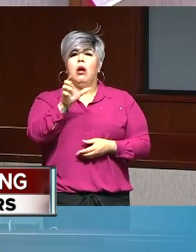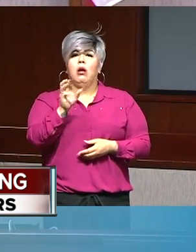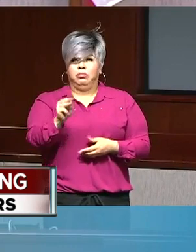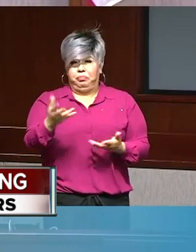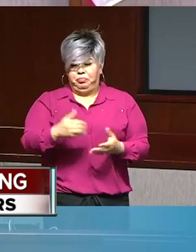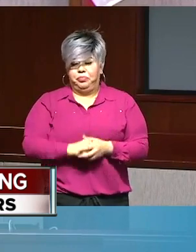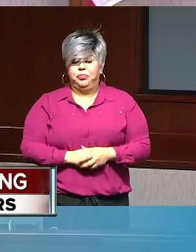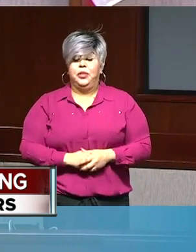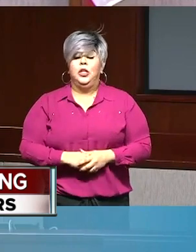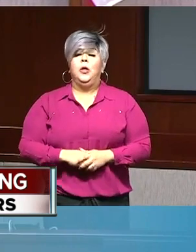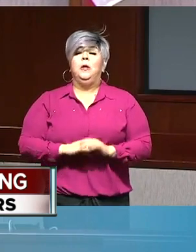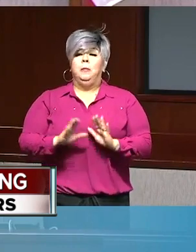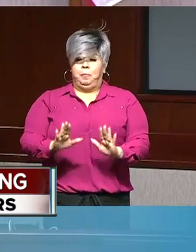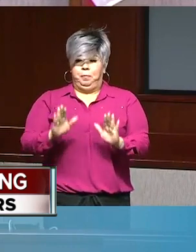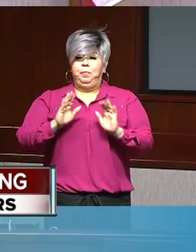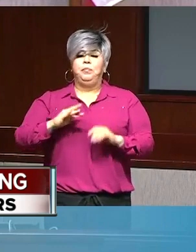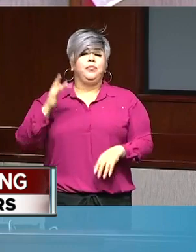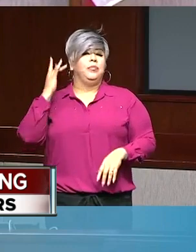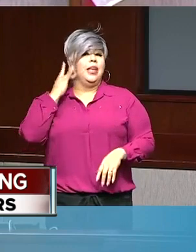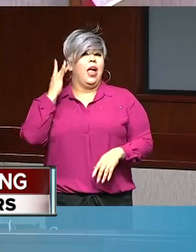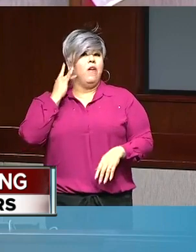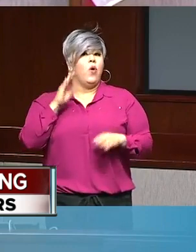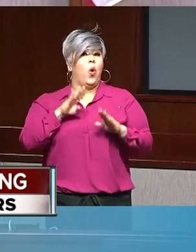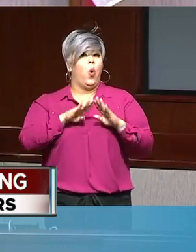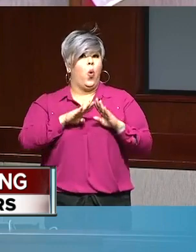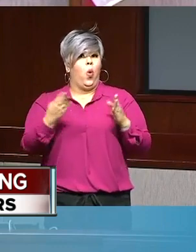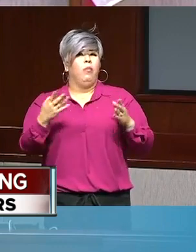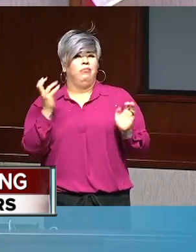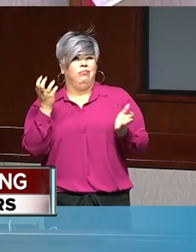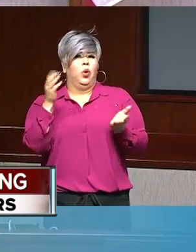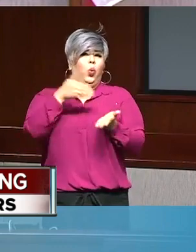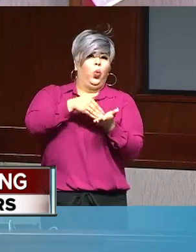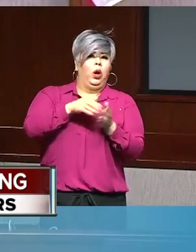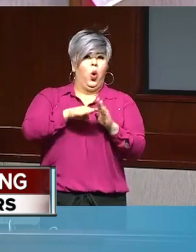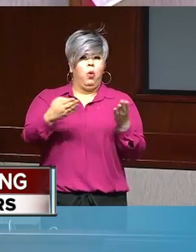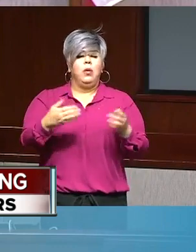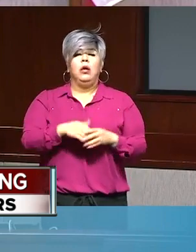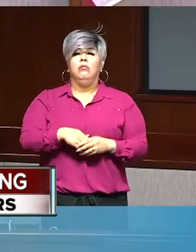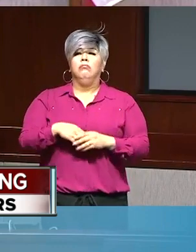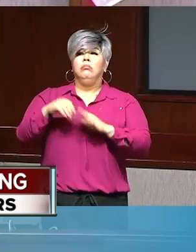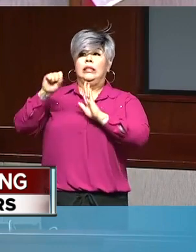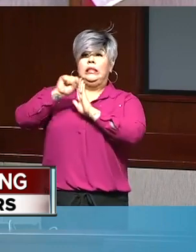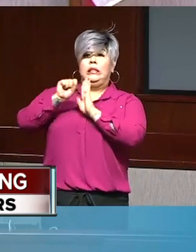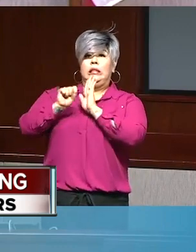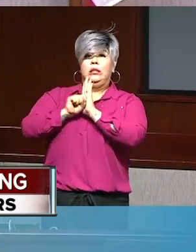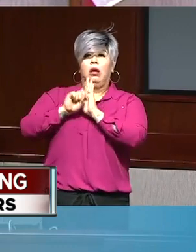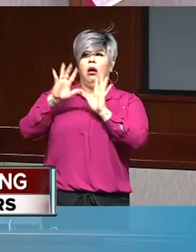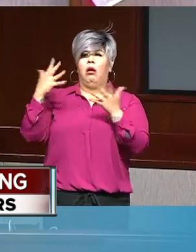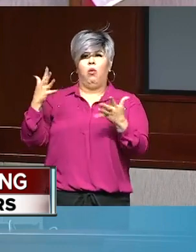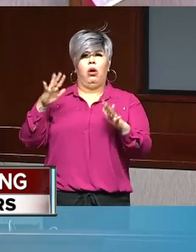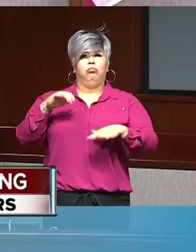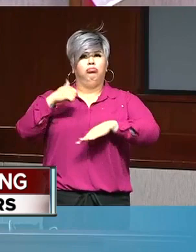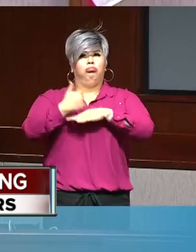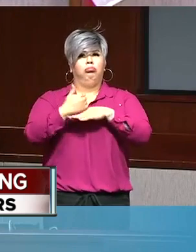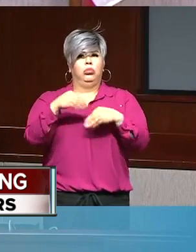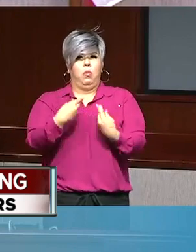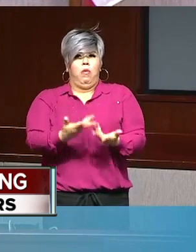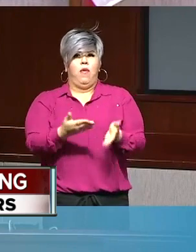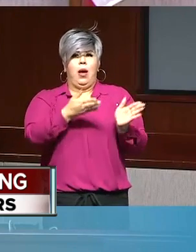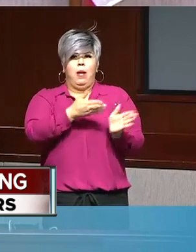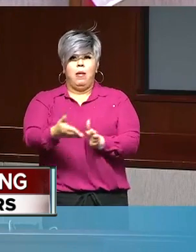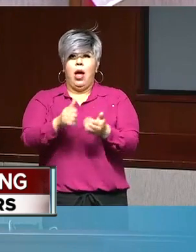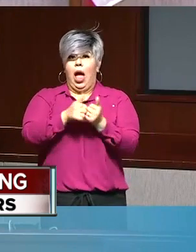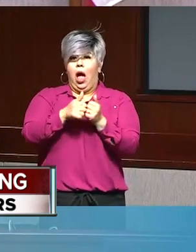California reopening. So more and more businesses are reopening. The state is providing a pathway for businesses to reopen. They